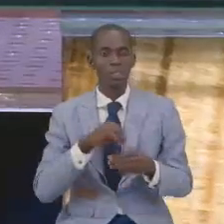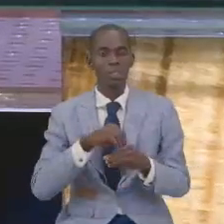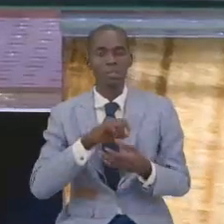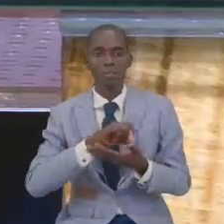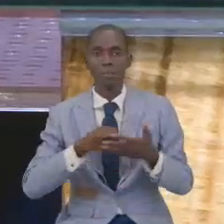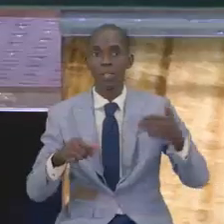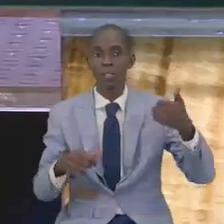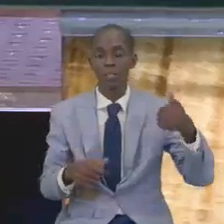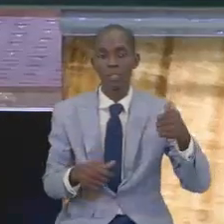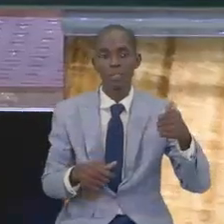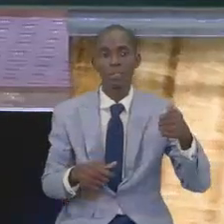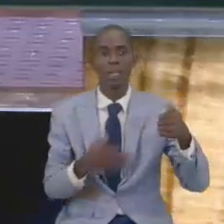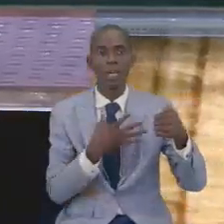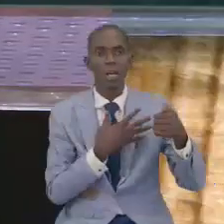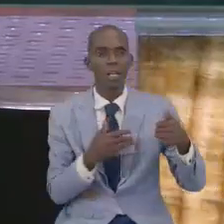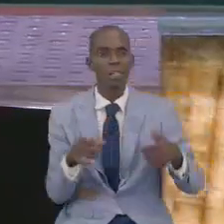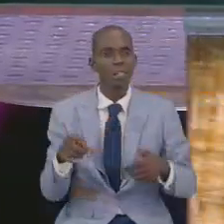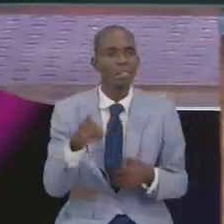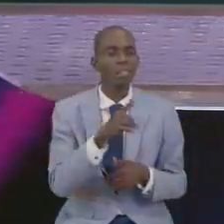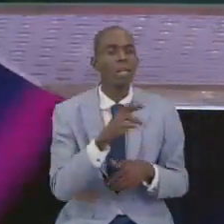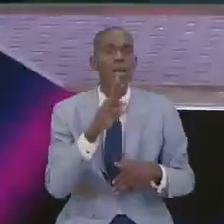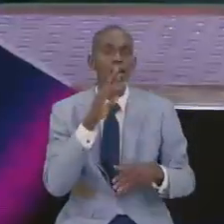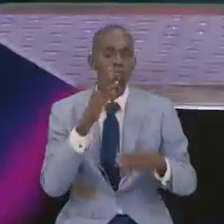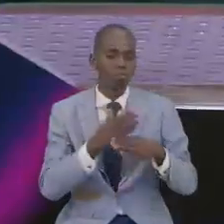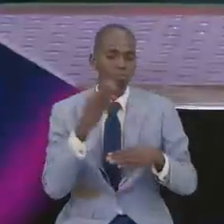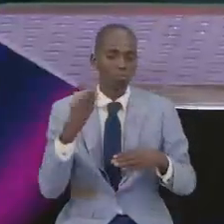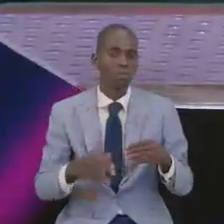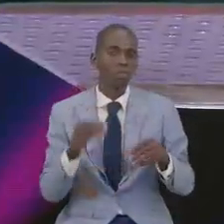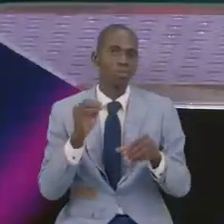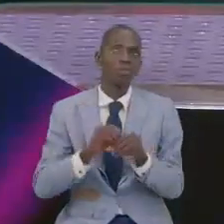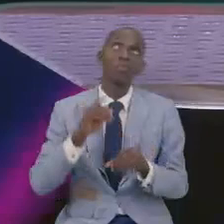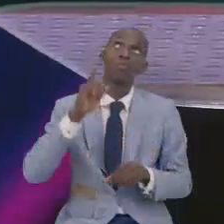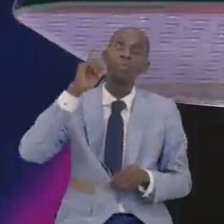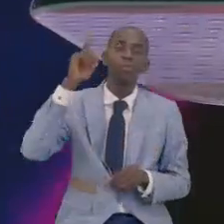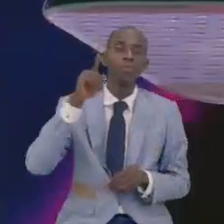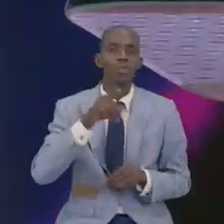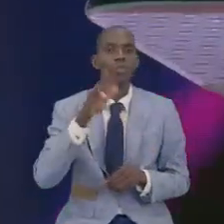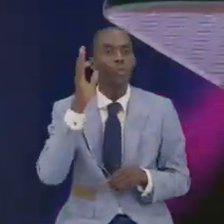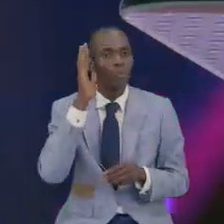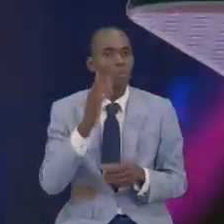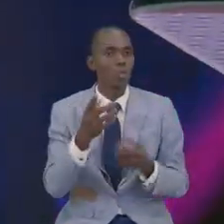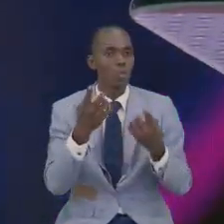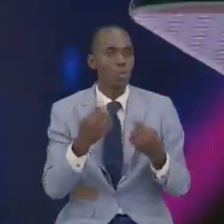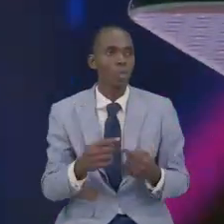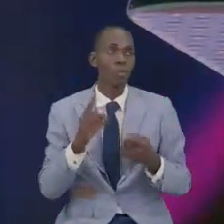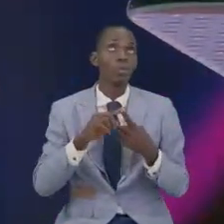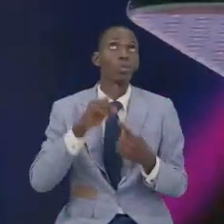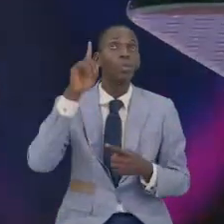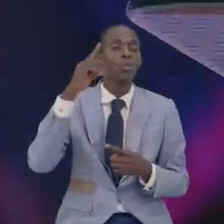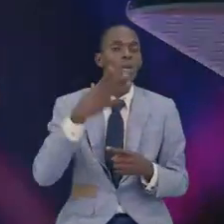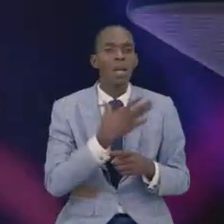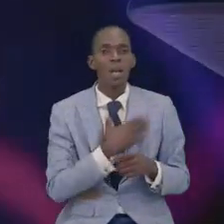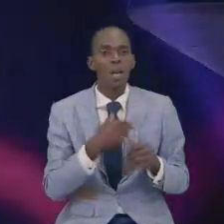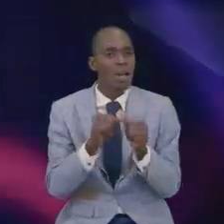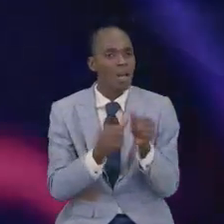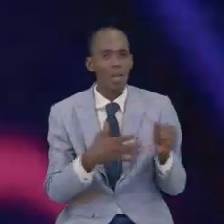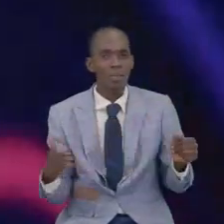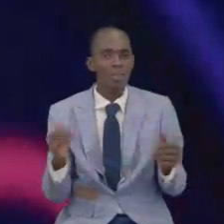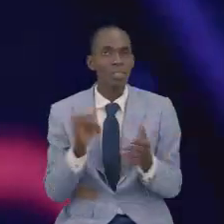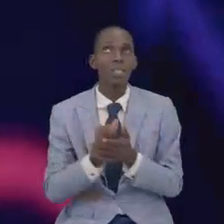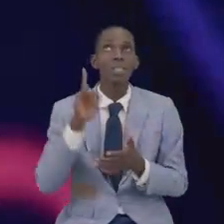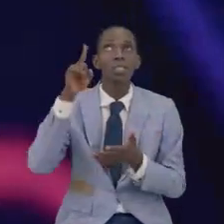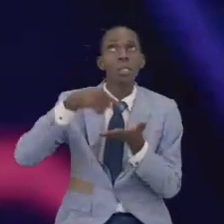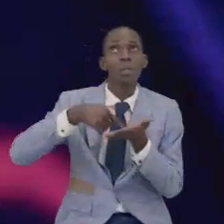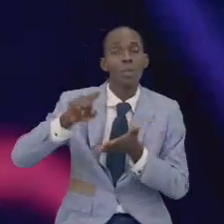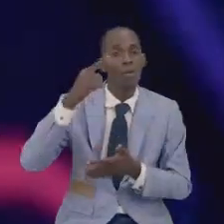in verse 10 it says, and ye are complete in him. You come to him, and everything he paid for on the